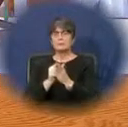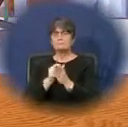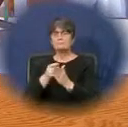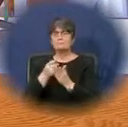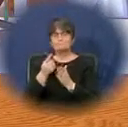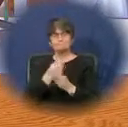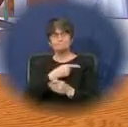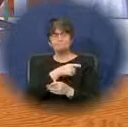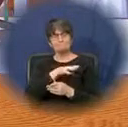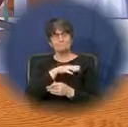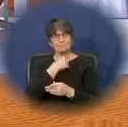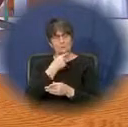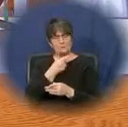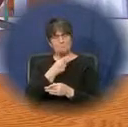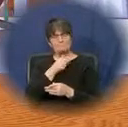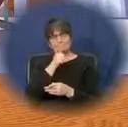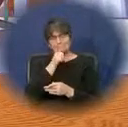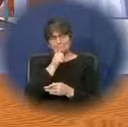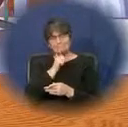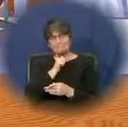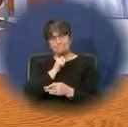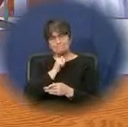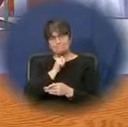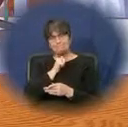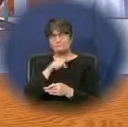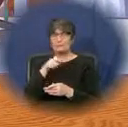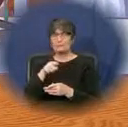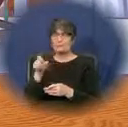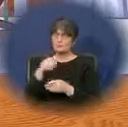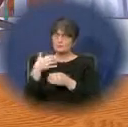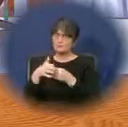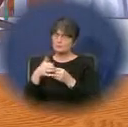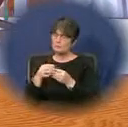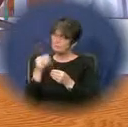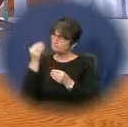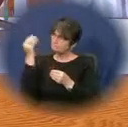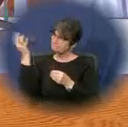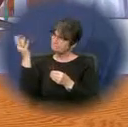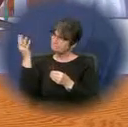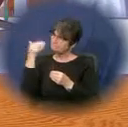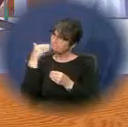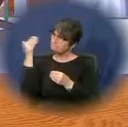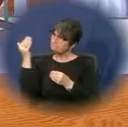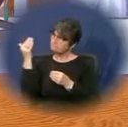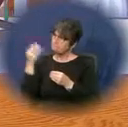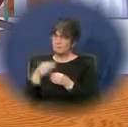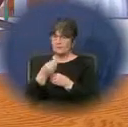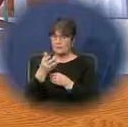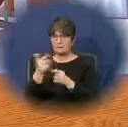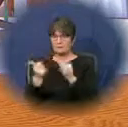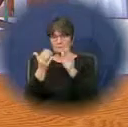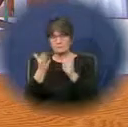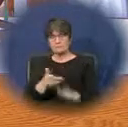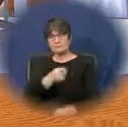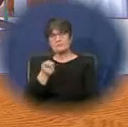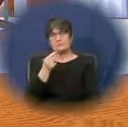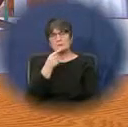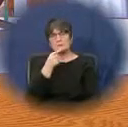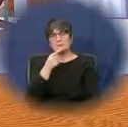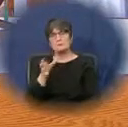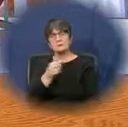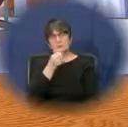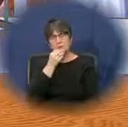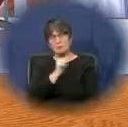betrayed and entered willingly into his passion, he took bread and, giving thanks, broke it and gave it to his disciples, saying, "Take